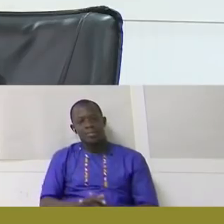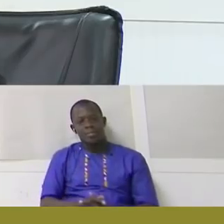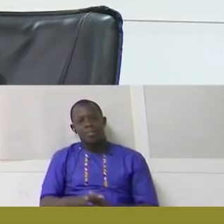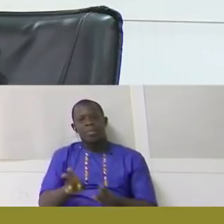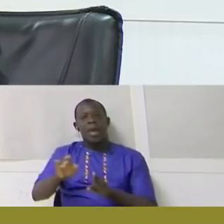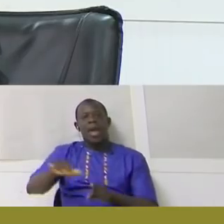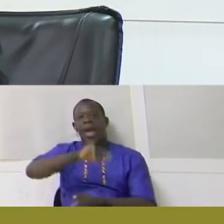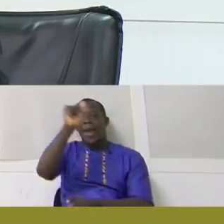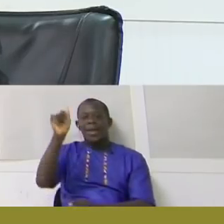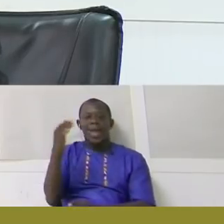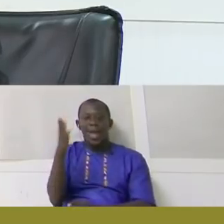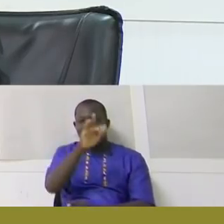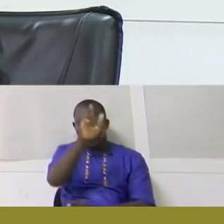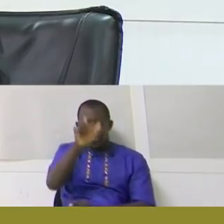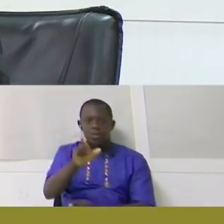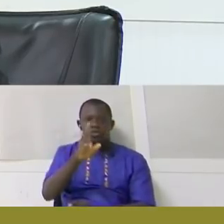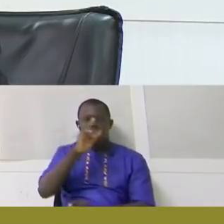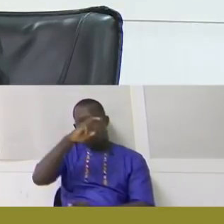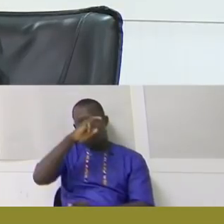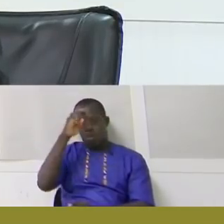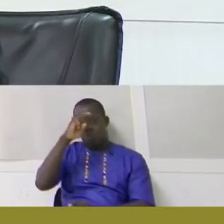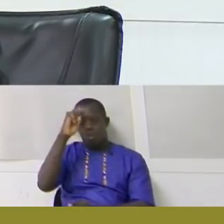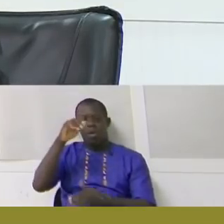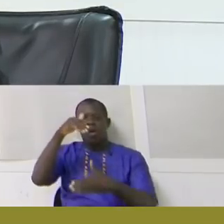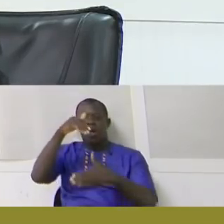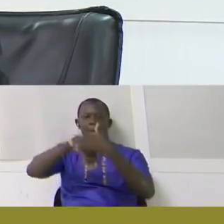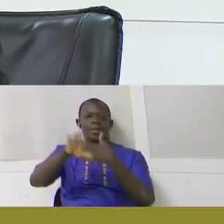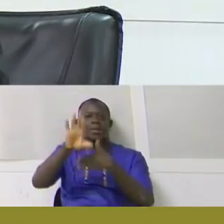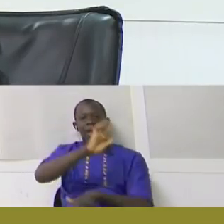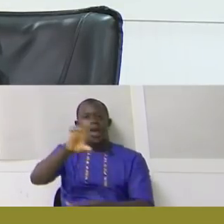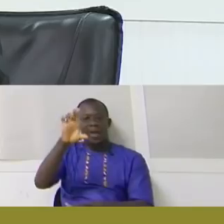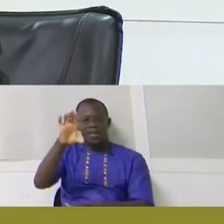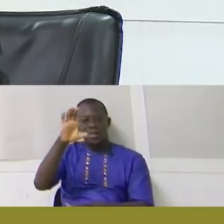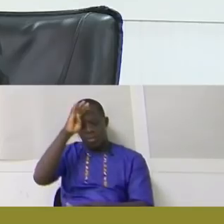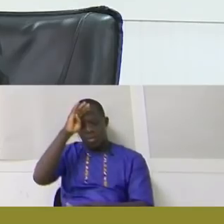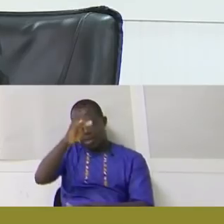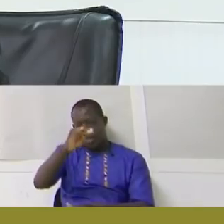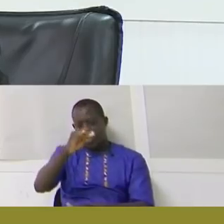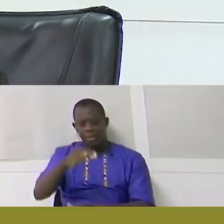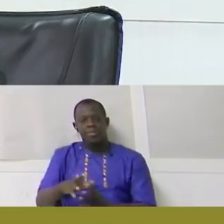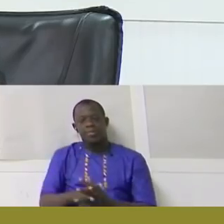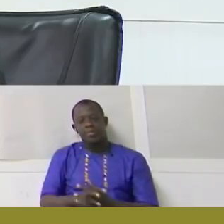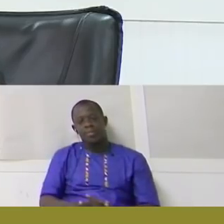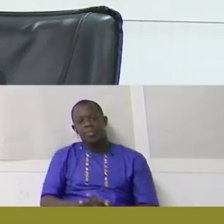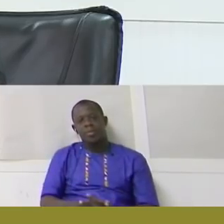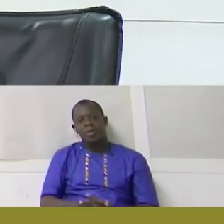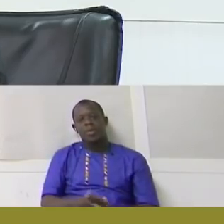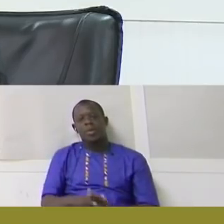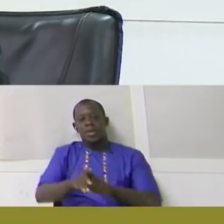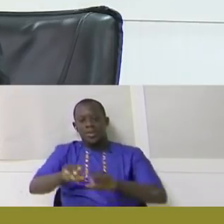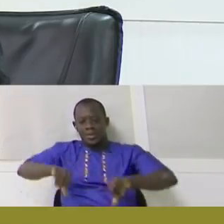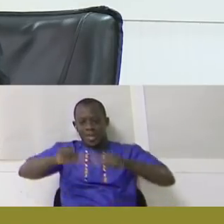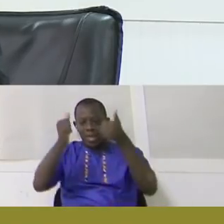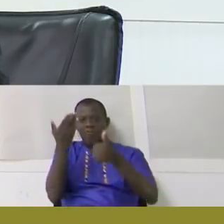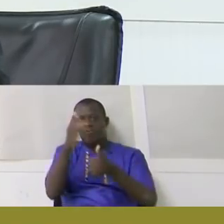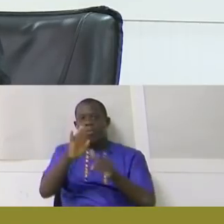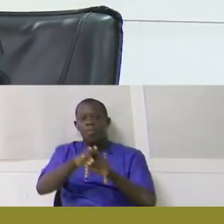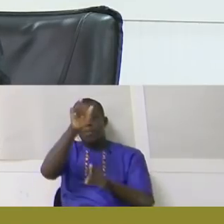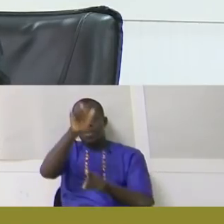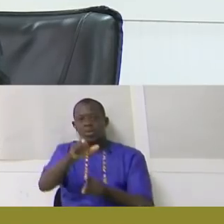ak kep ko xamne ya nge liggey TRRC everyone that works here at the TRRC DPC statement